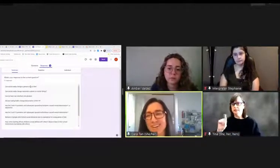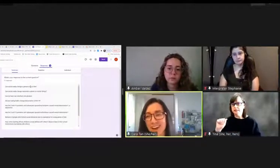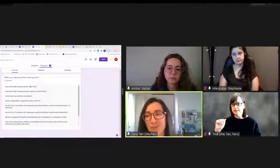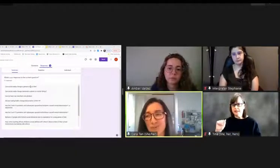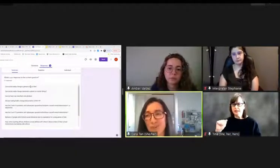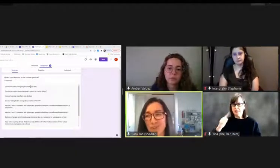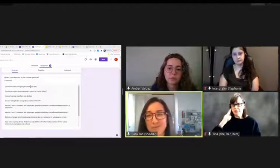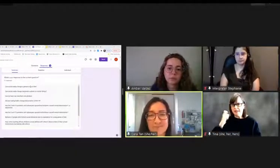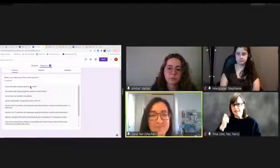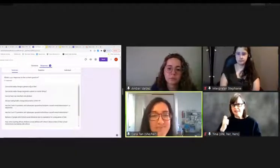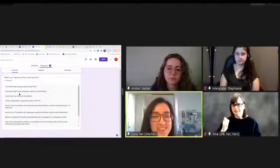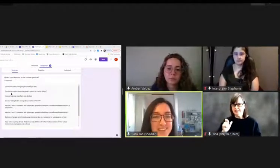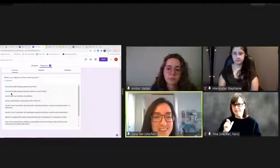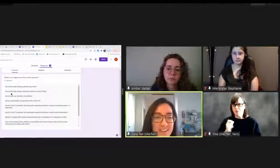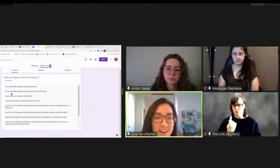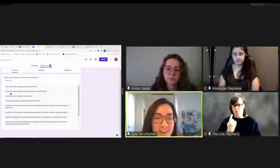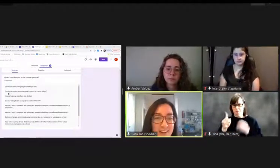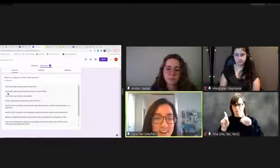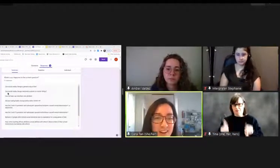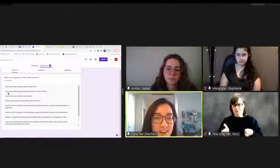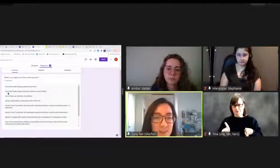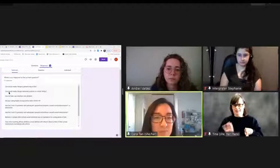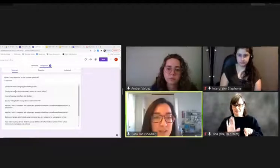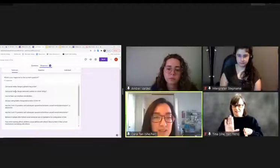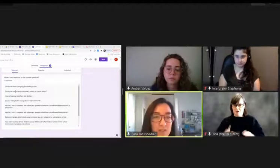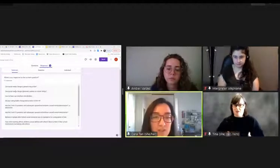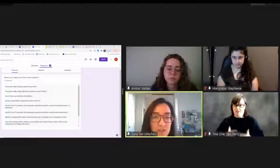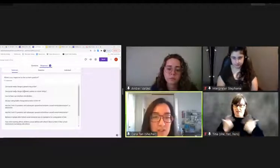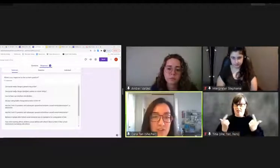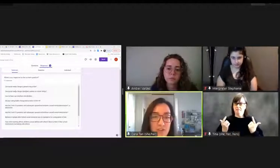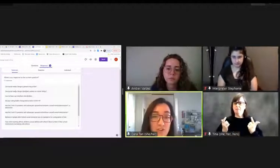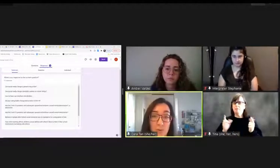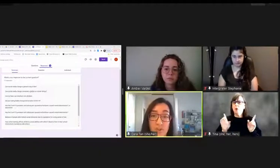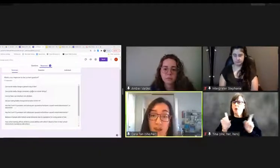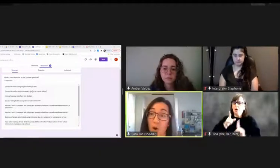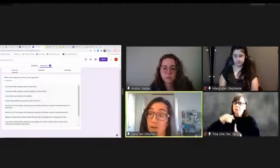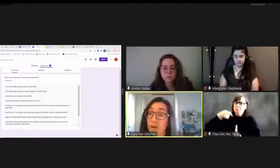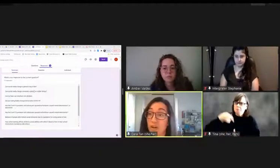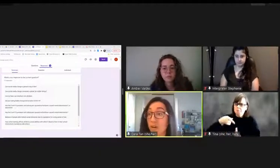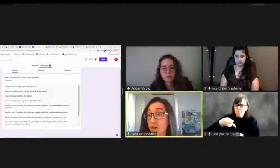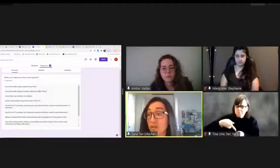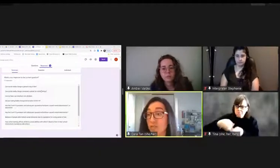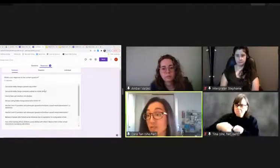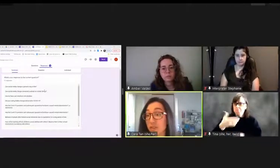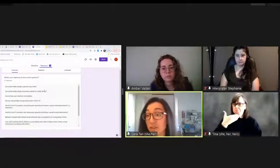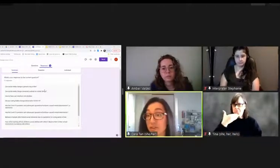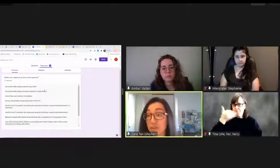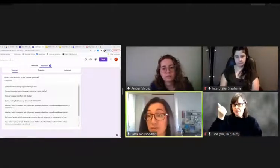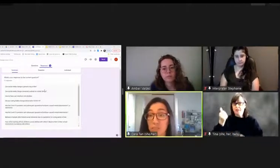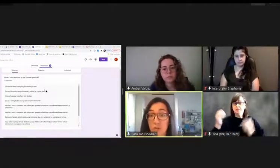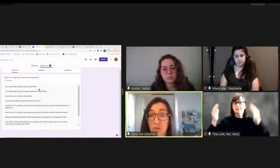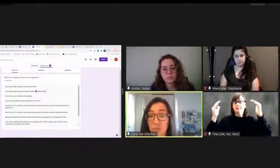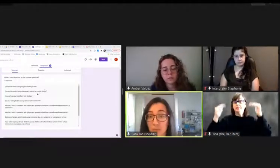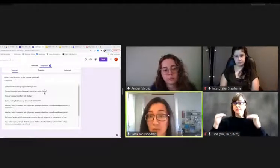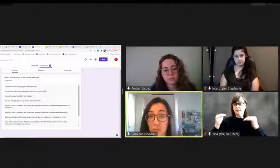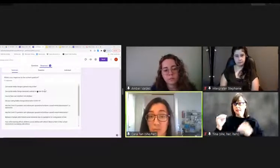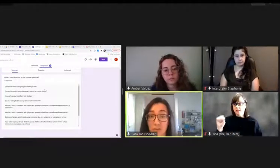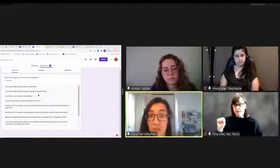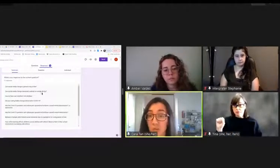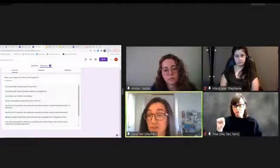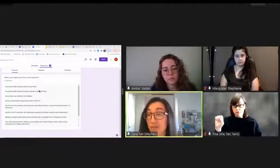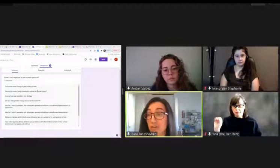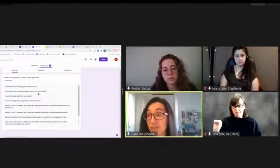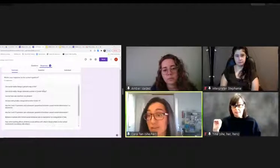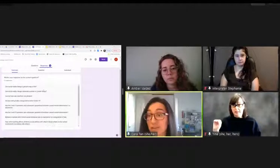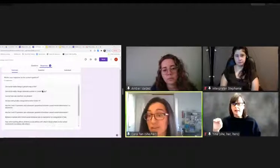lot to have to observe. All right. Can social media change someone's outlook on certain things? So maybe we picked